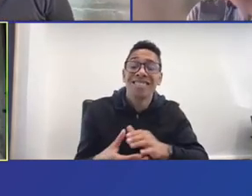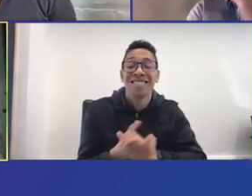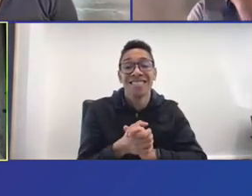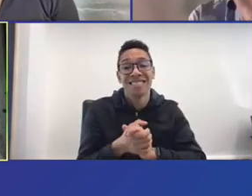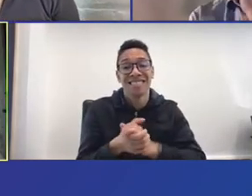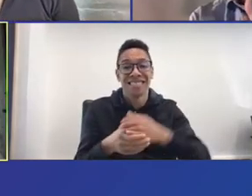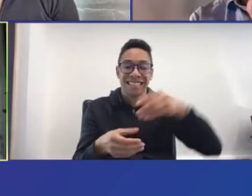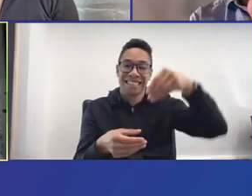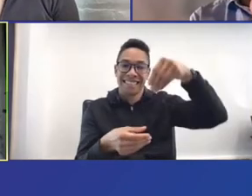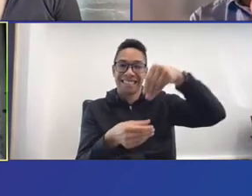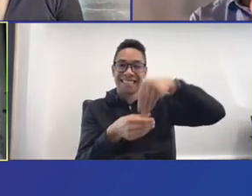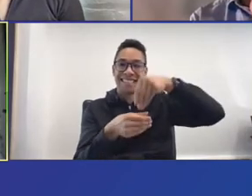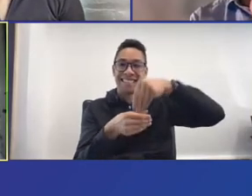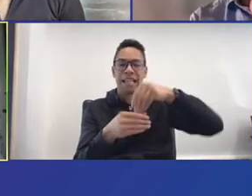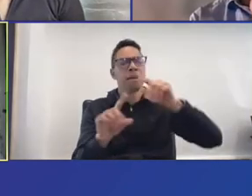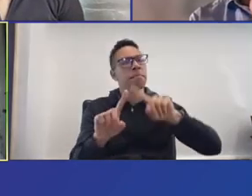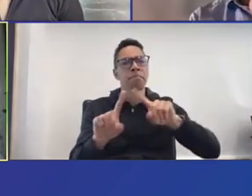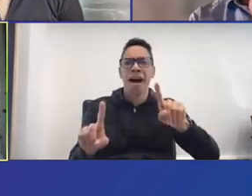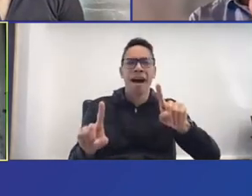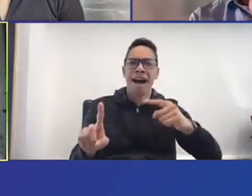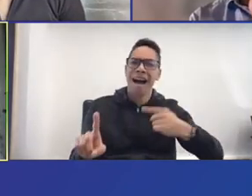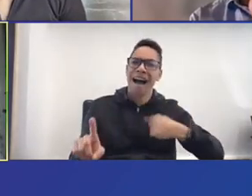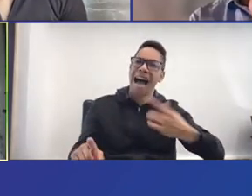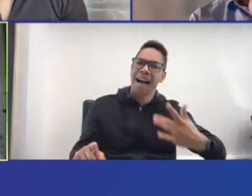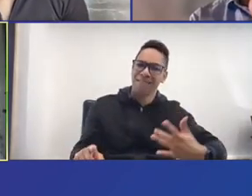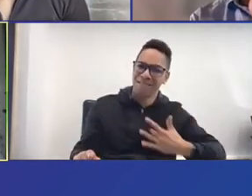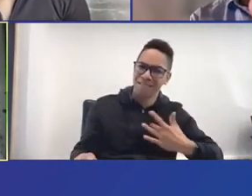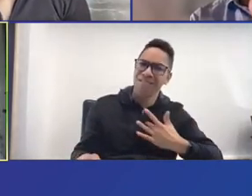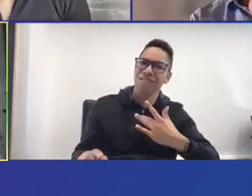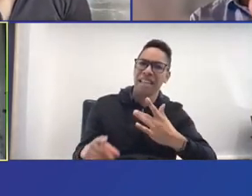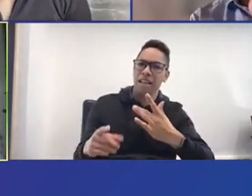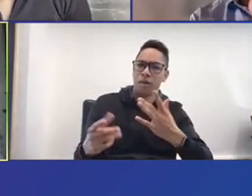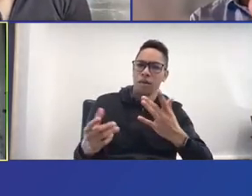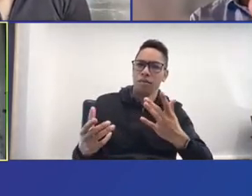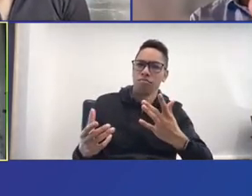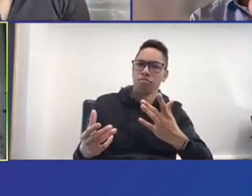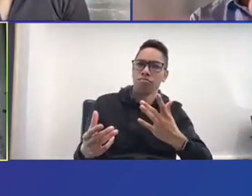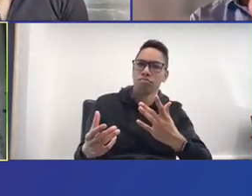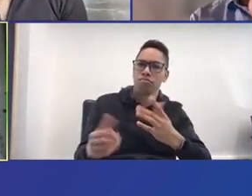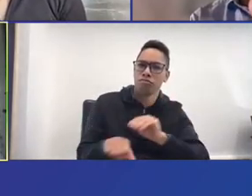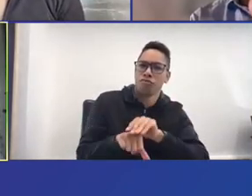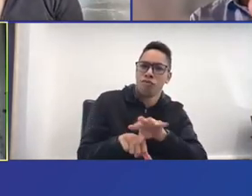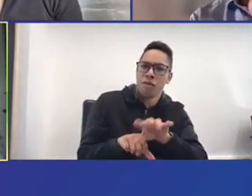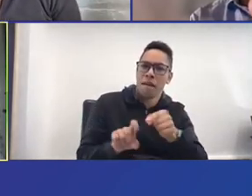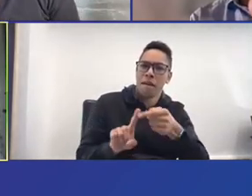like but I'm feeling the reverberation of what you said, both of you.